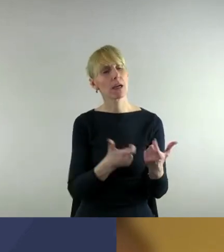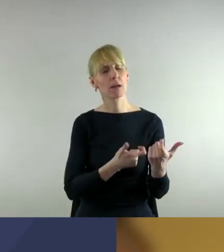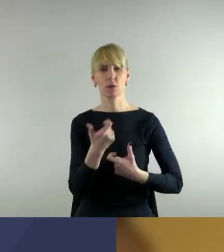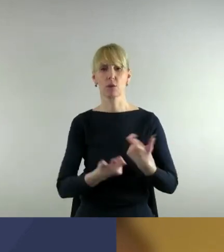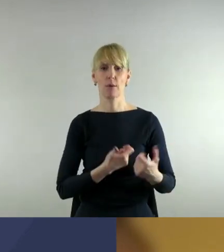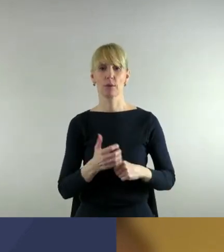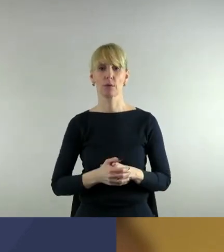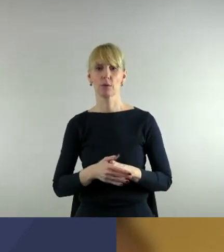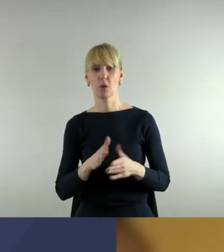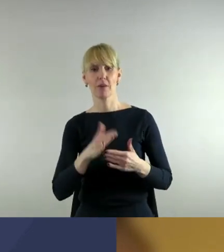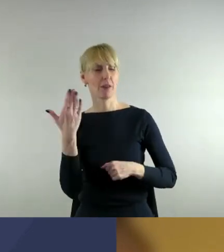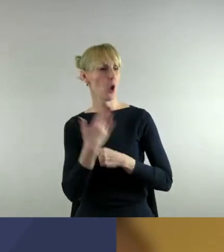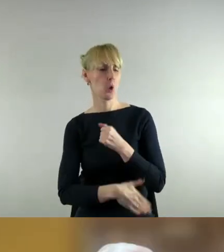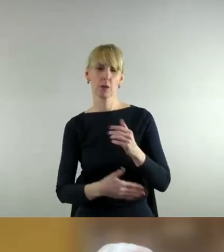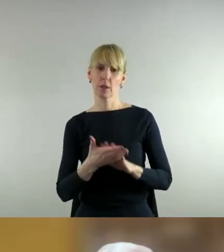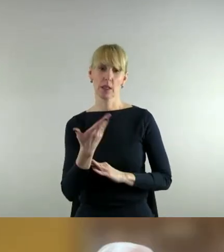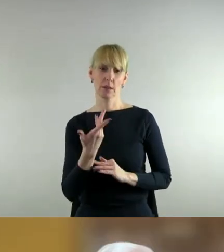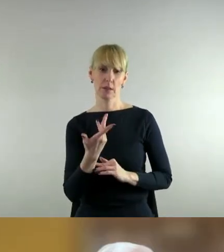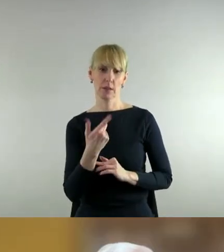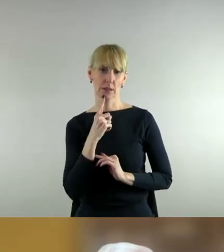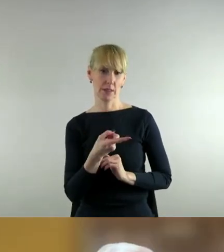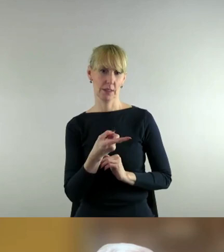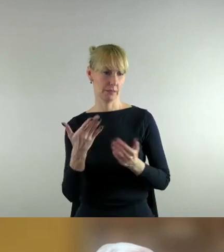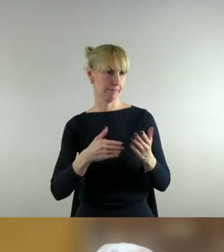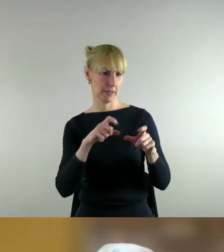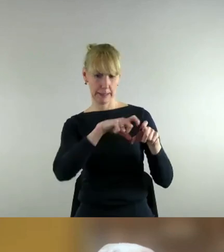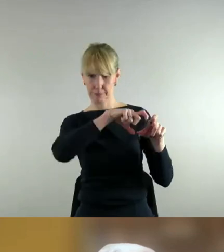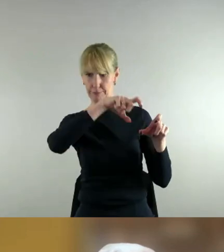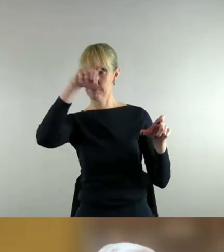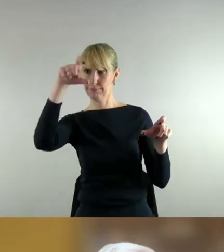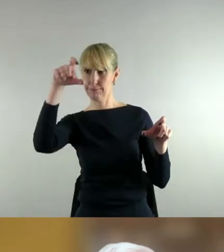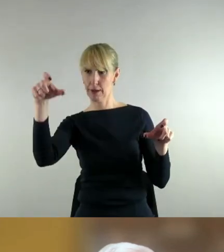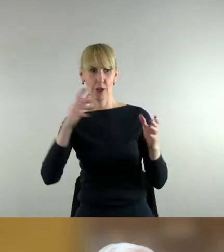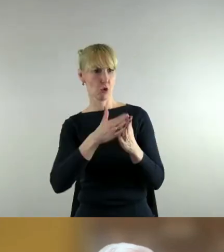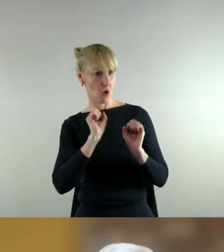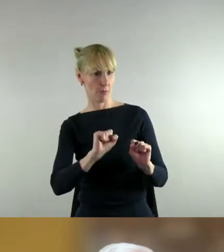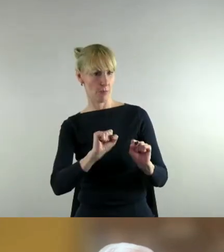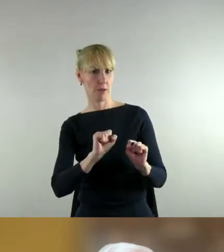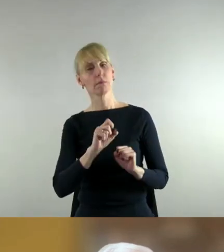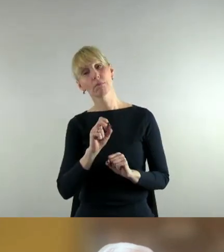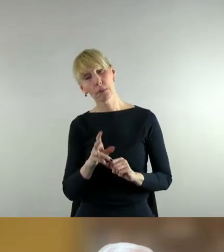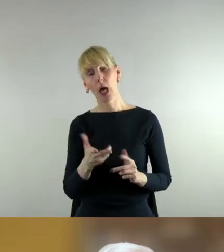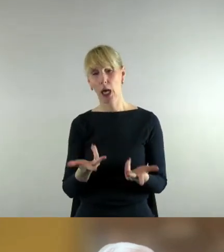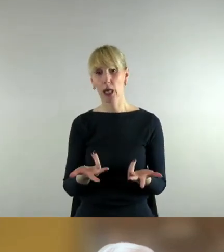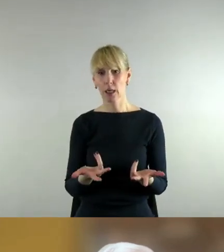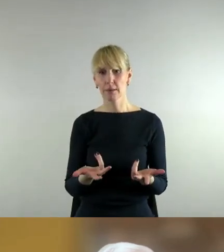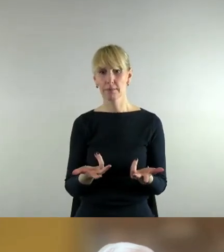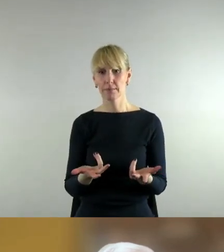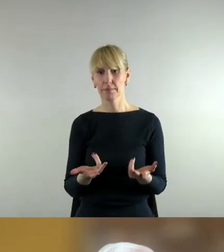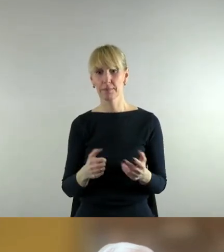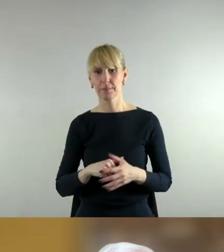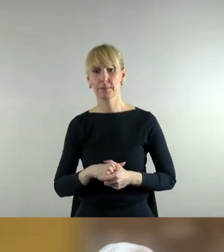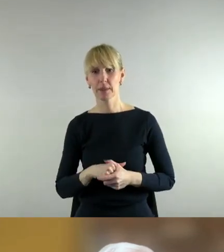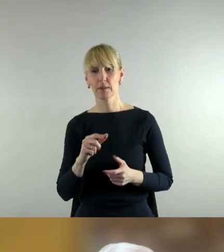this. That's the clue. The last slide, the fantastic. Why? Is it resilience? Well, yes, maybe